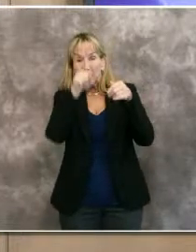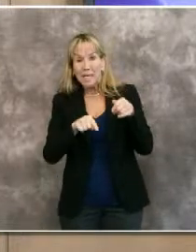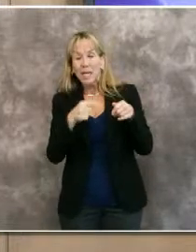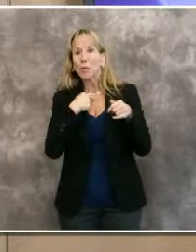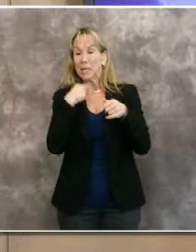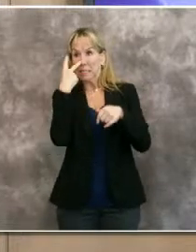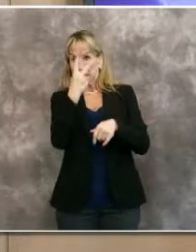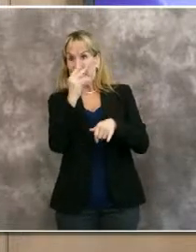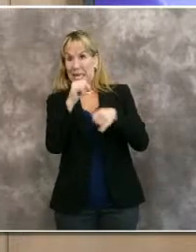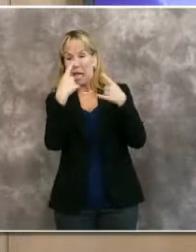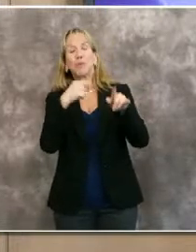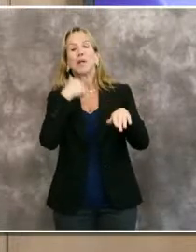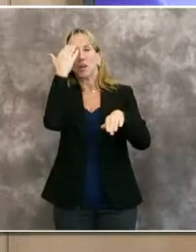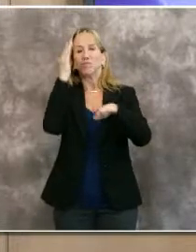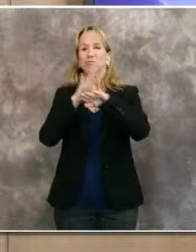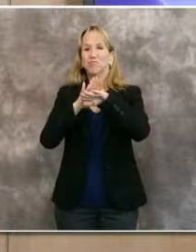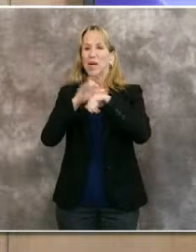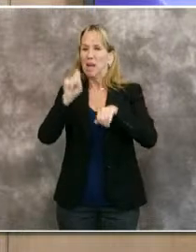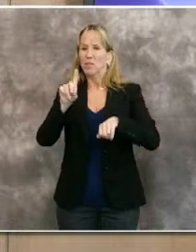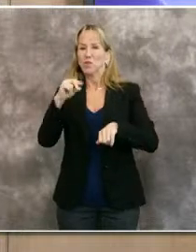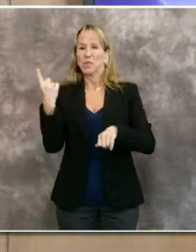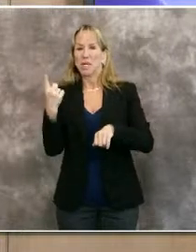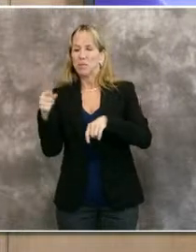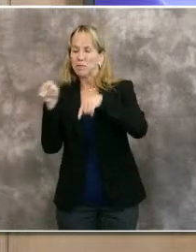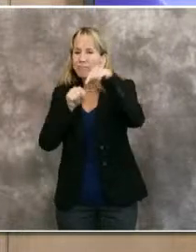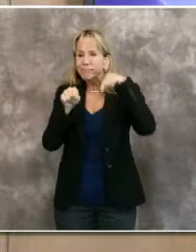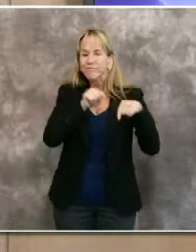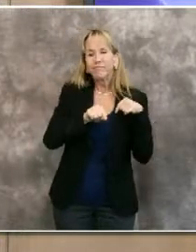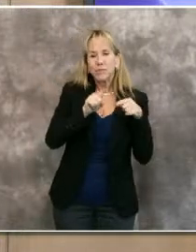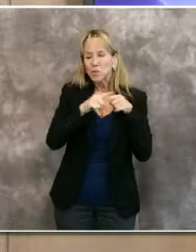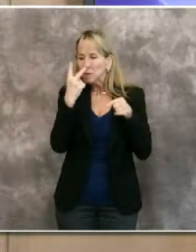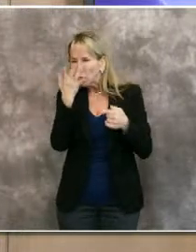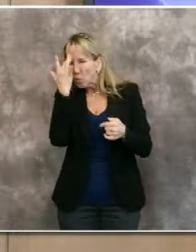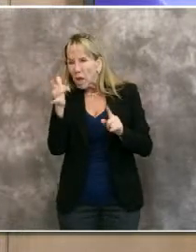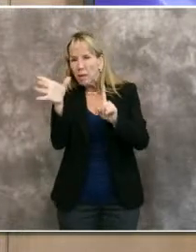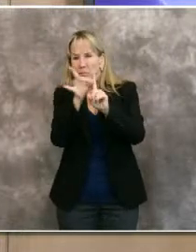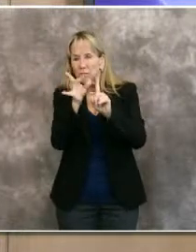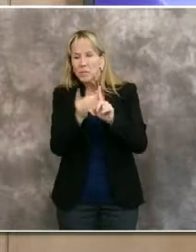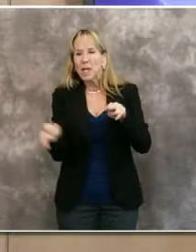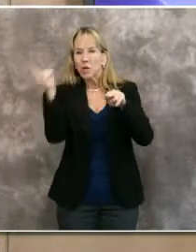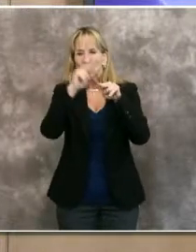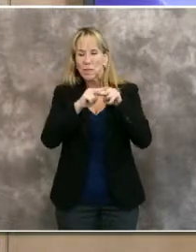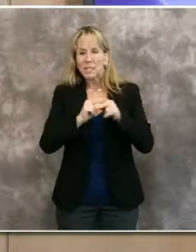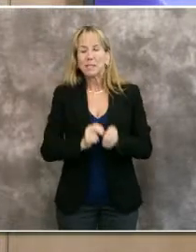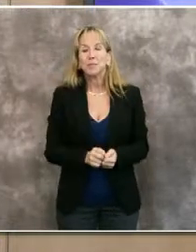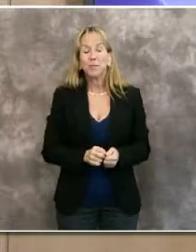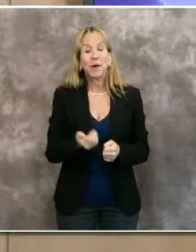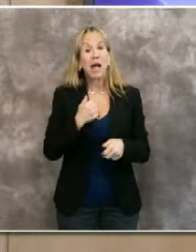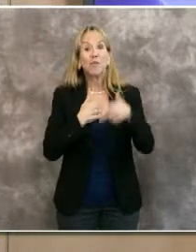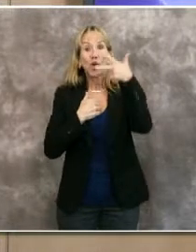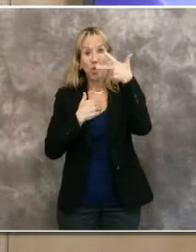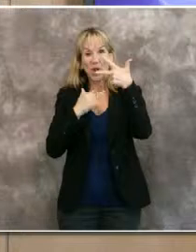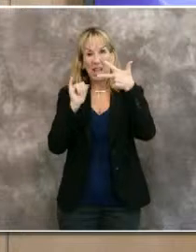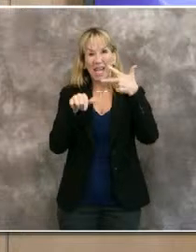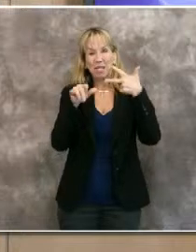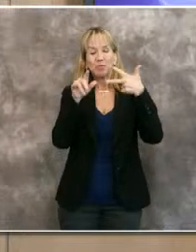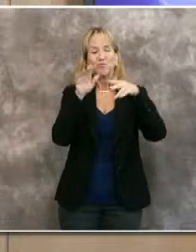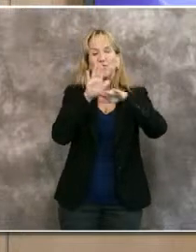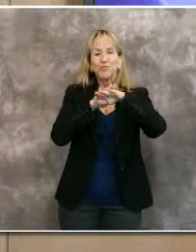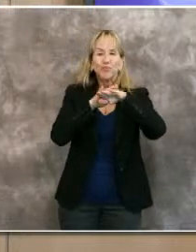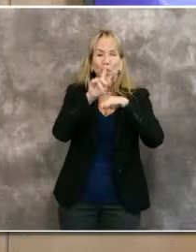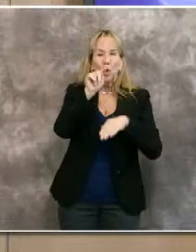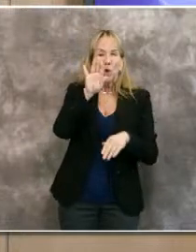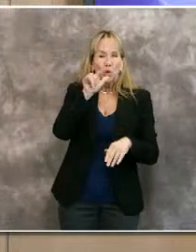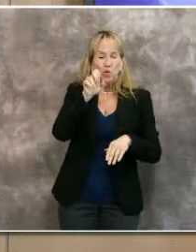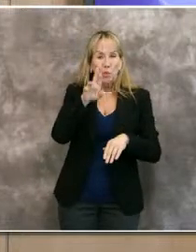also guide us at what point we need to take some action to address an increase in cases. There are 3 of these triggers in particular that are